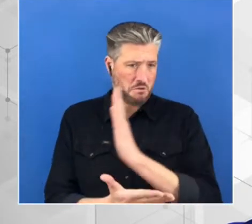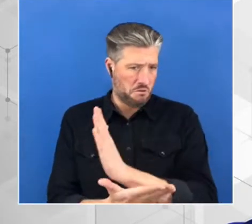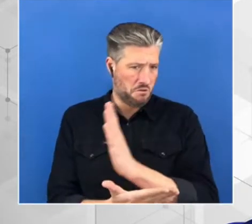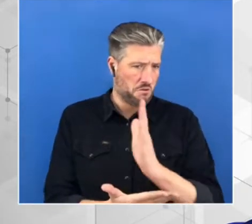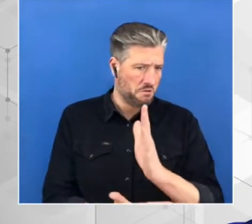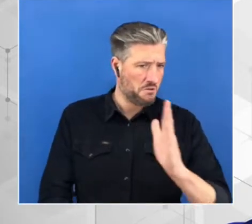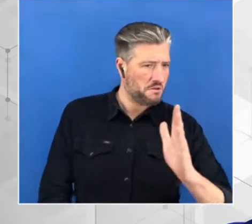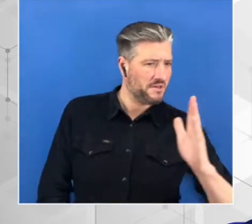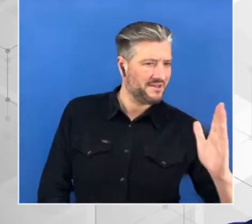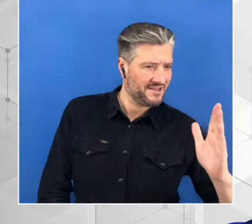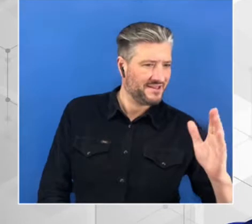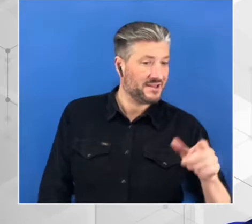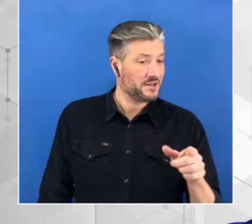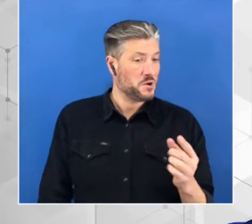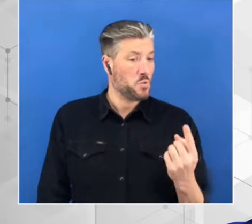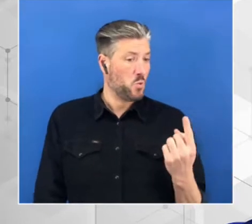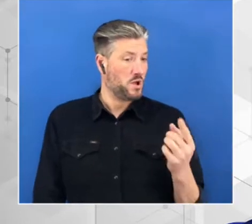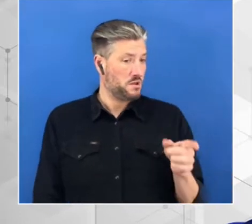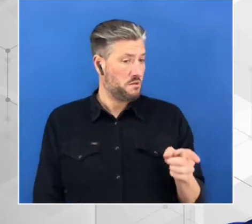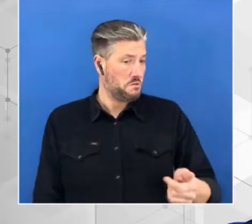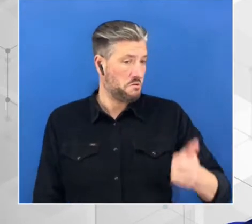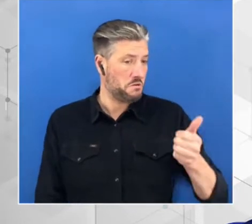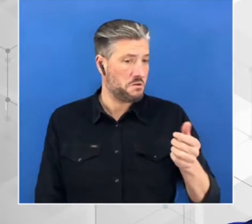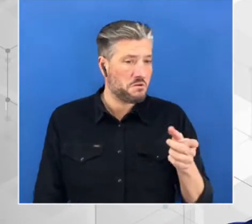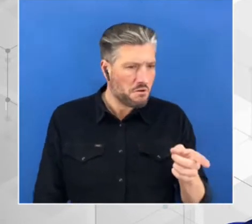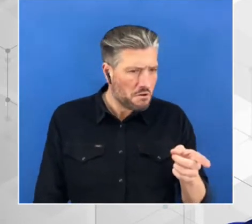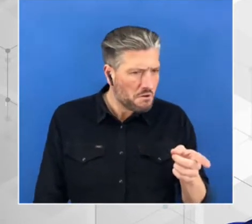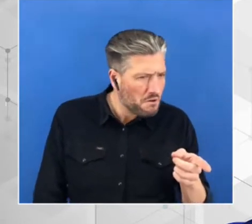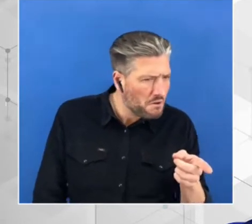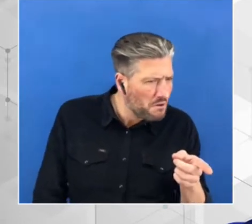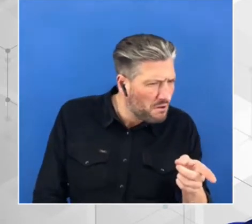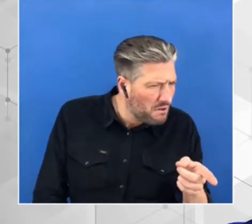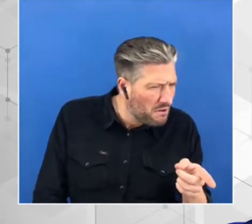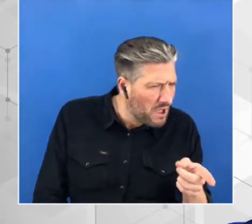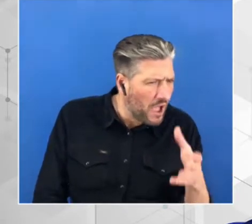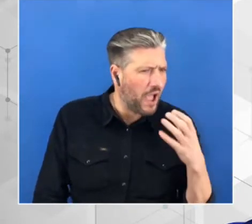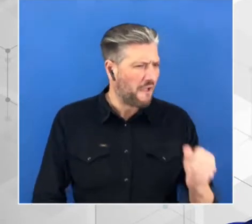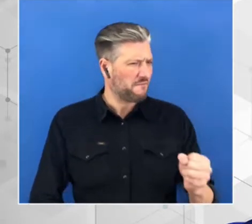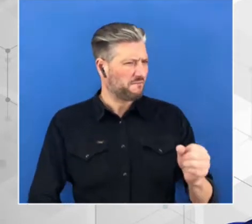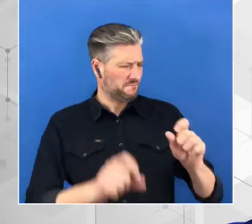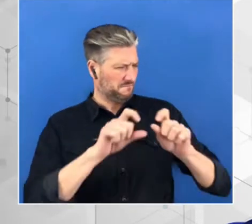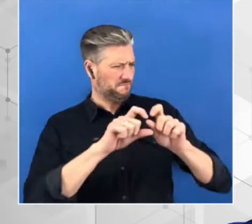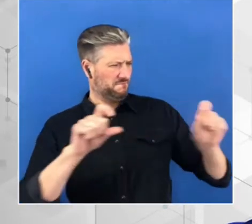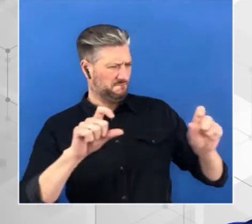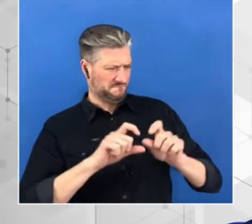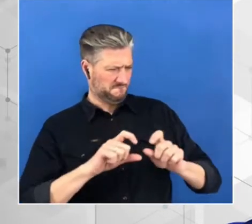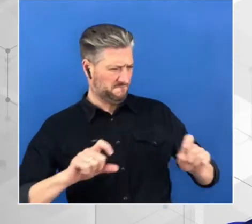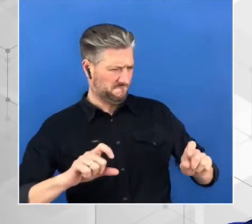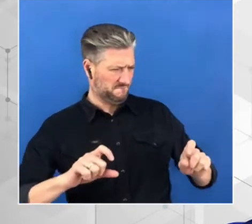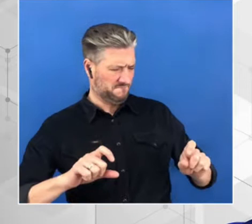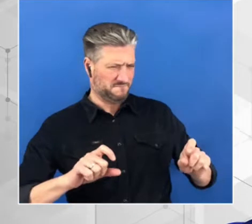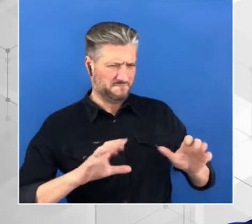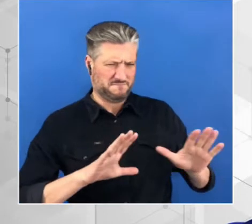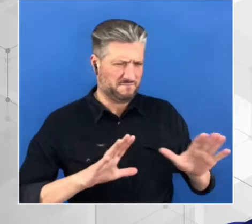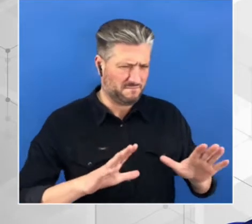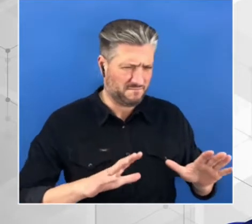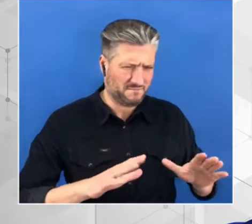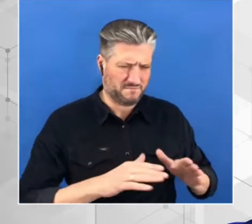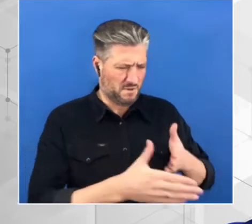unusable ramp with bars across them. So this is completely wrong, right? It's very,